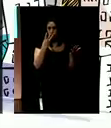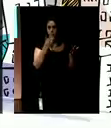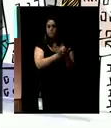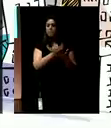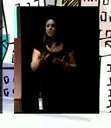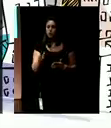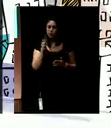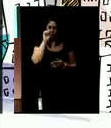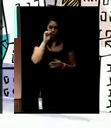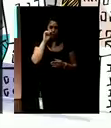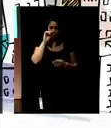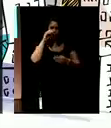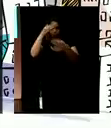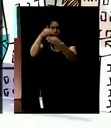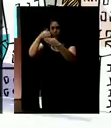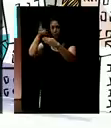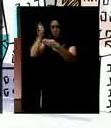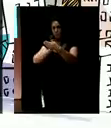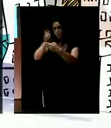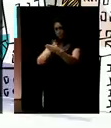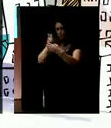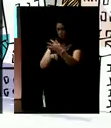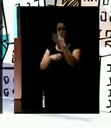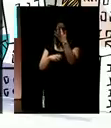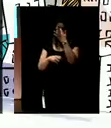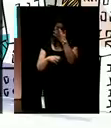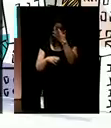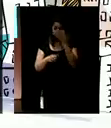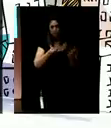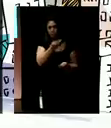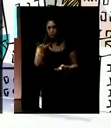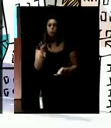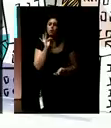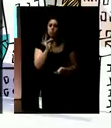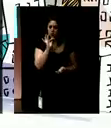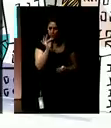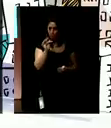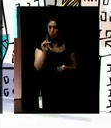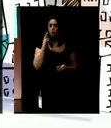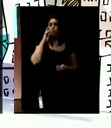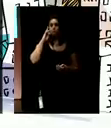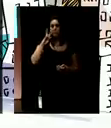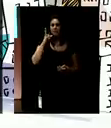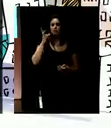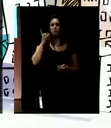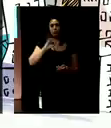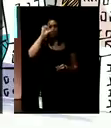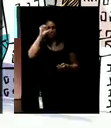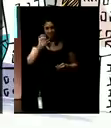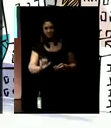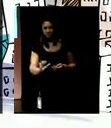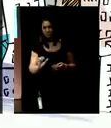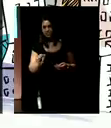1.8 billion tourists will cross the borders. Despite these positive figures, we have listened and we